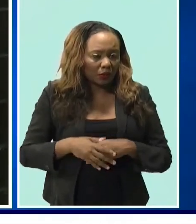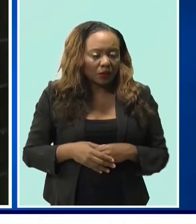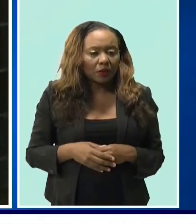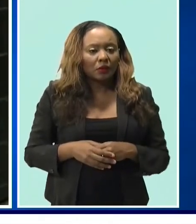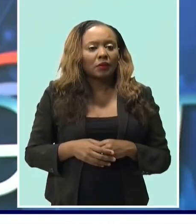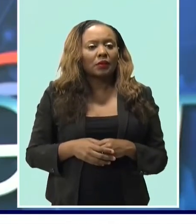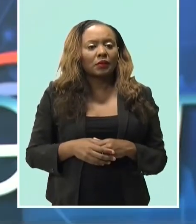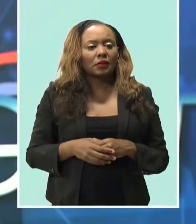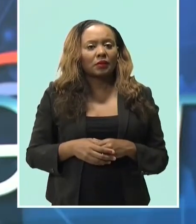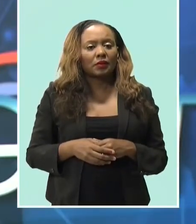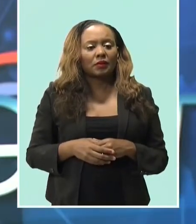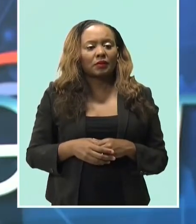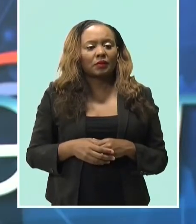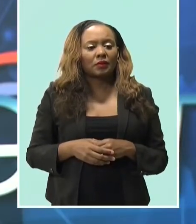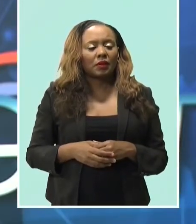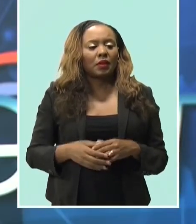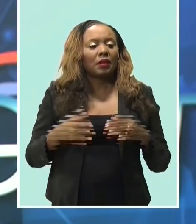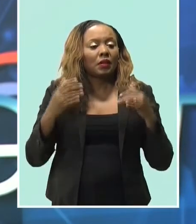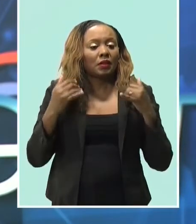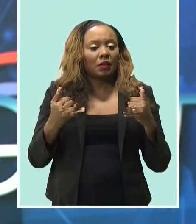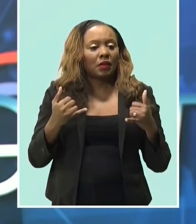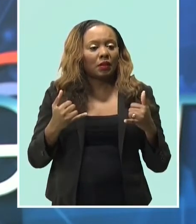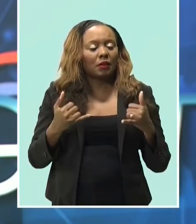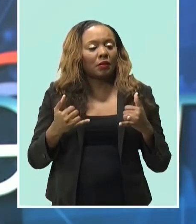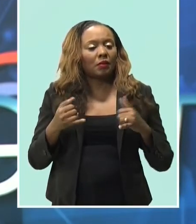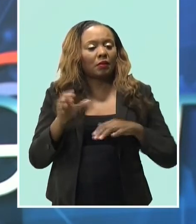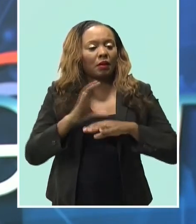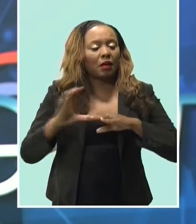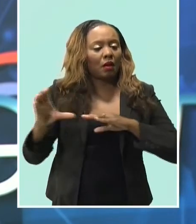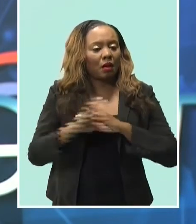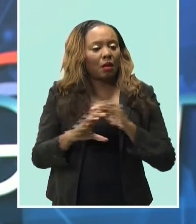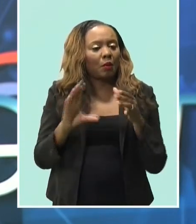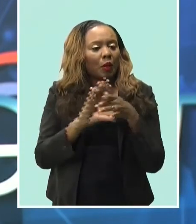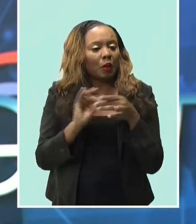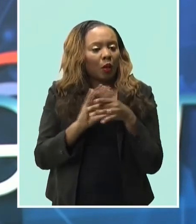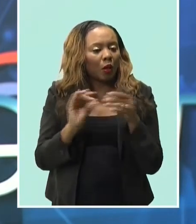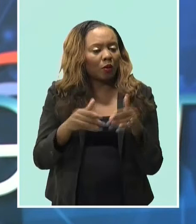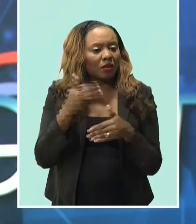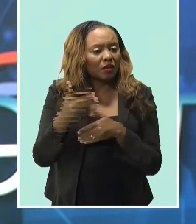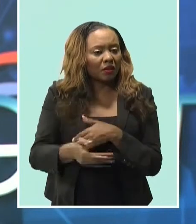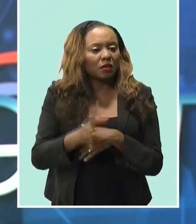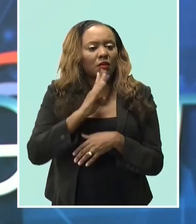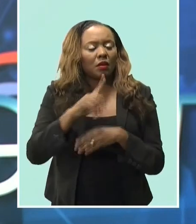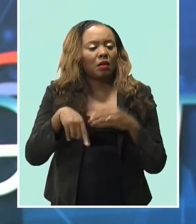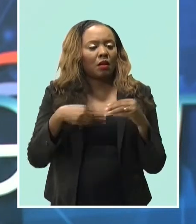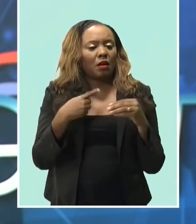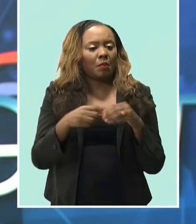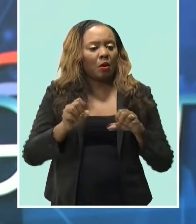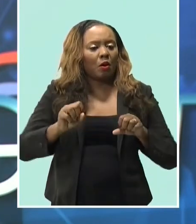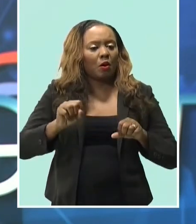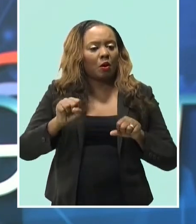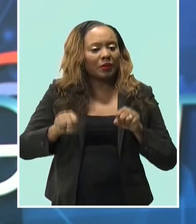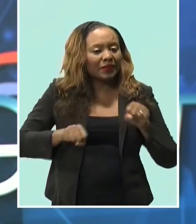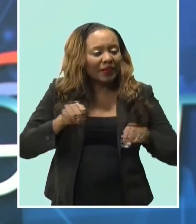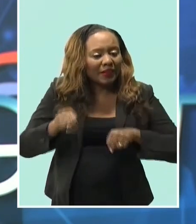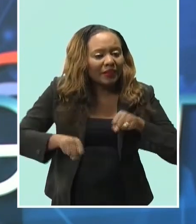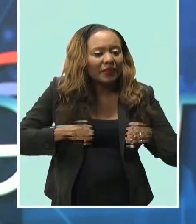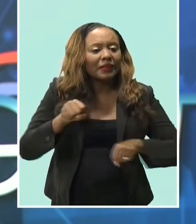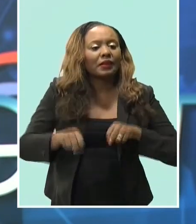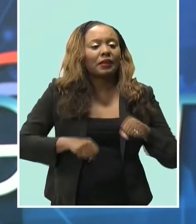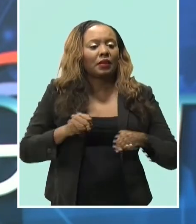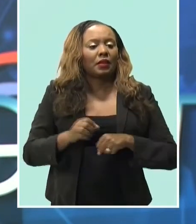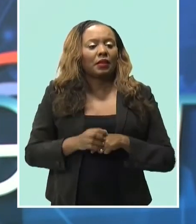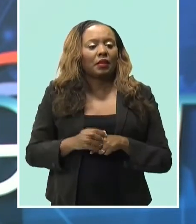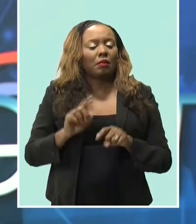News. Thanks, Shane. And still to come, concern about the state of cycling in Barbados. The elderly in